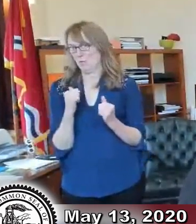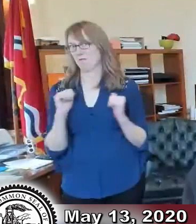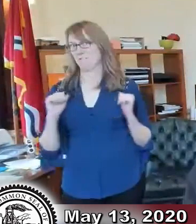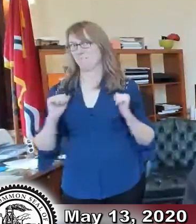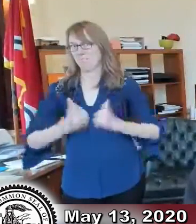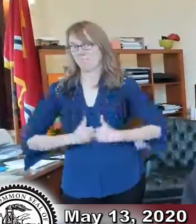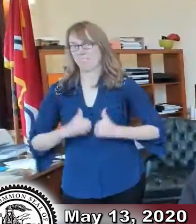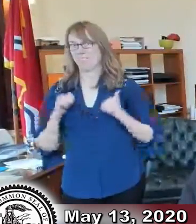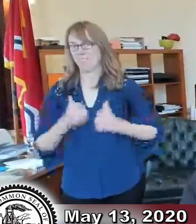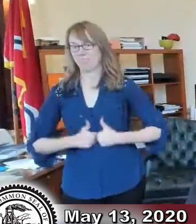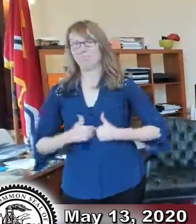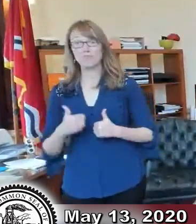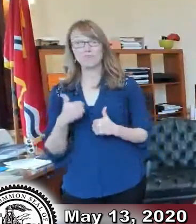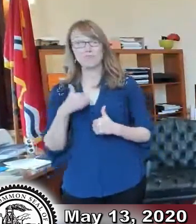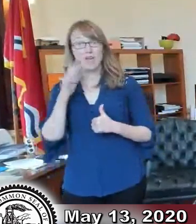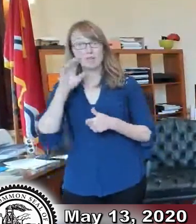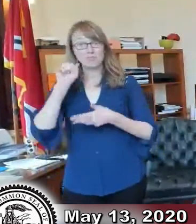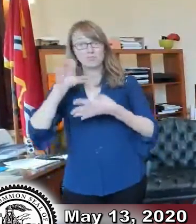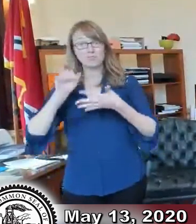Sorry, where are they? Right here.